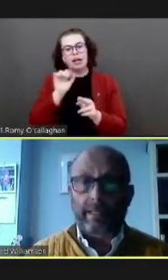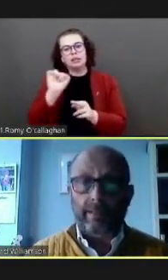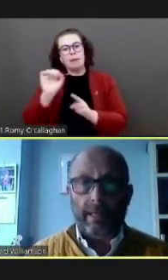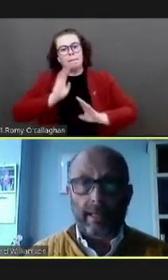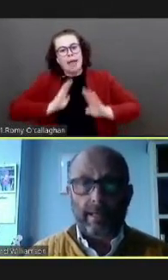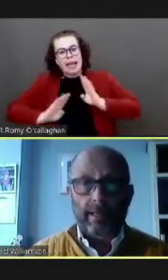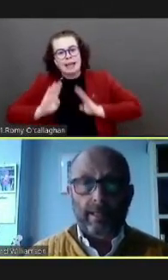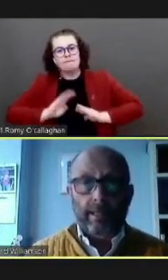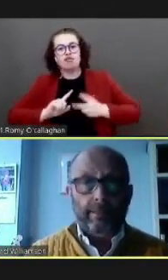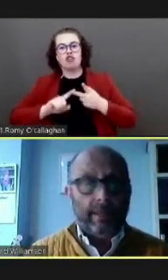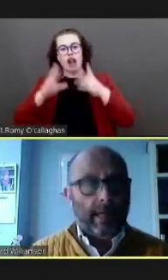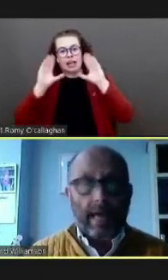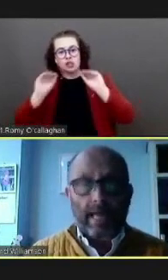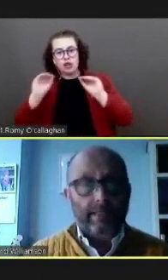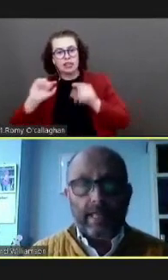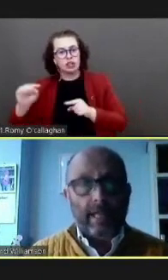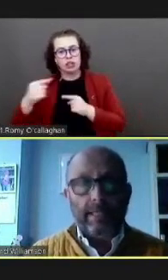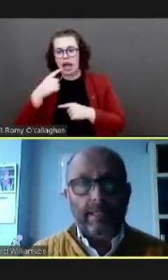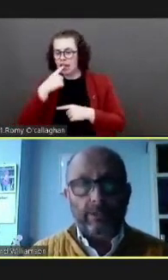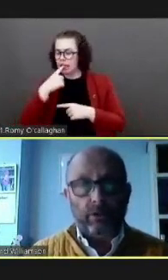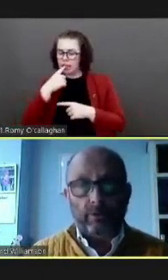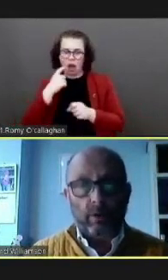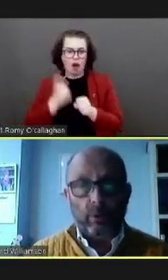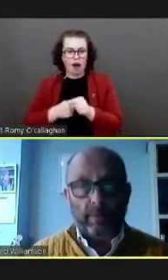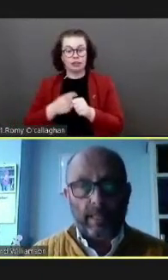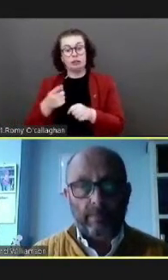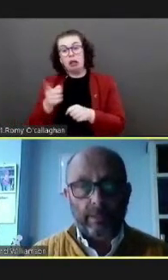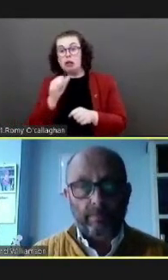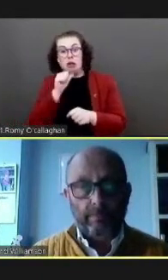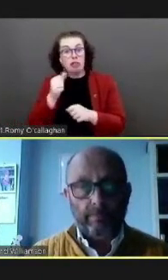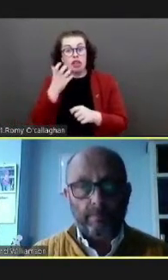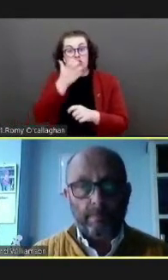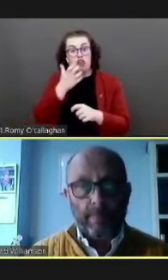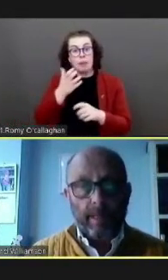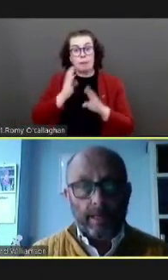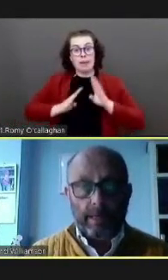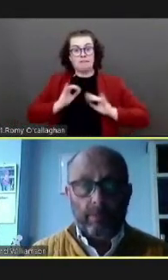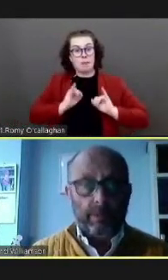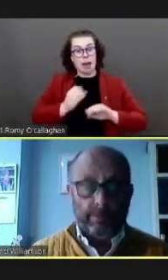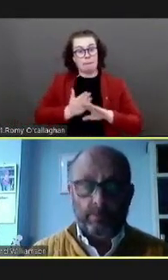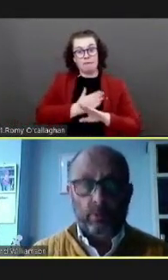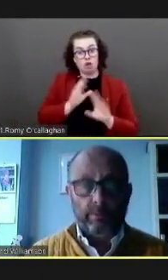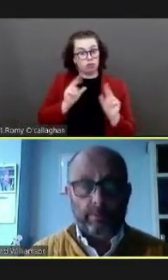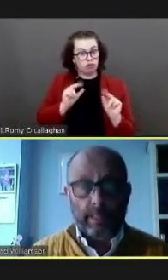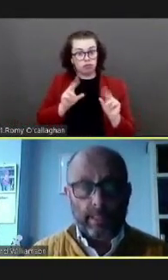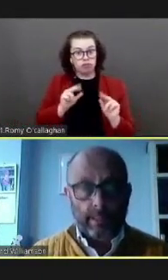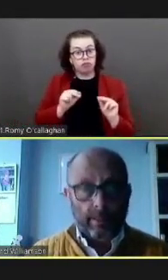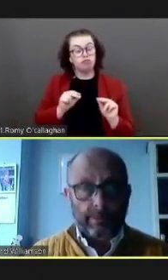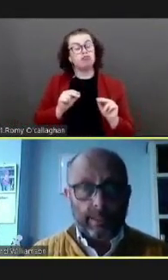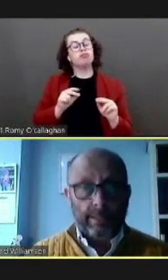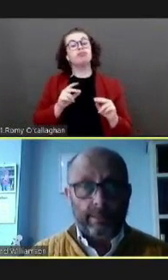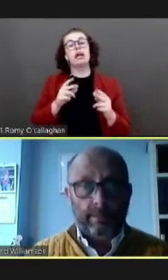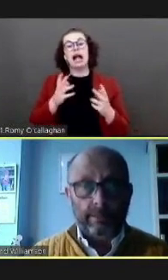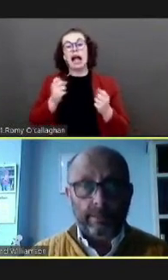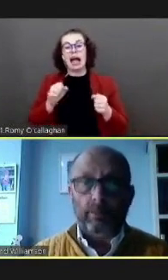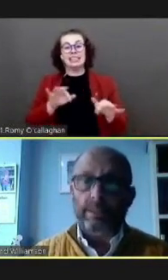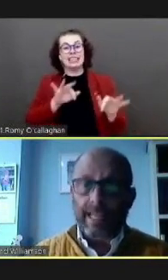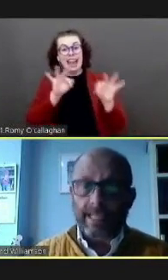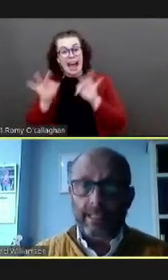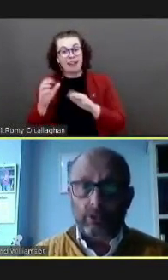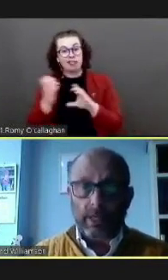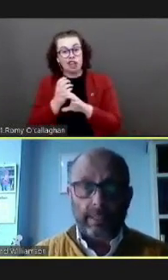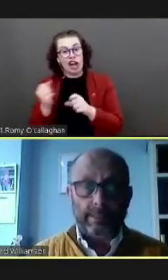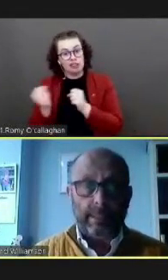were clearly there. They hadn't any history of criminal behavior. They were supported by an aftercare service.